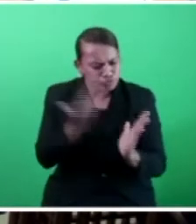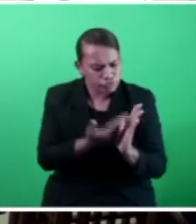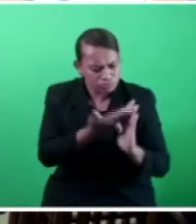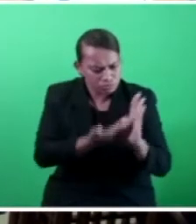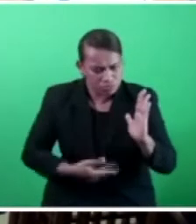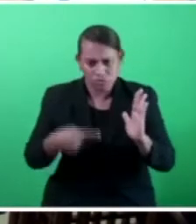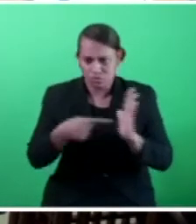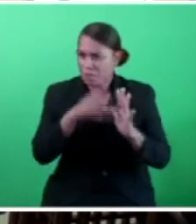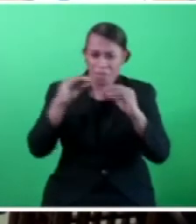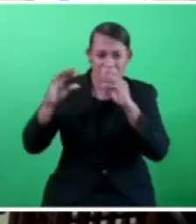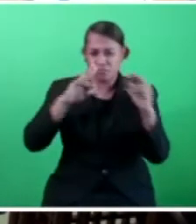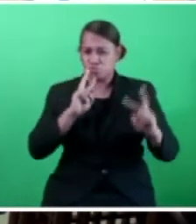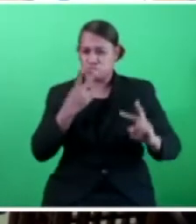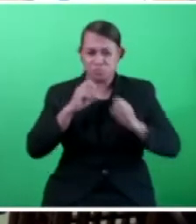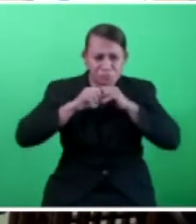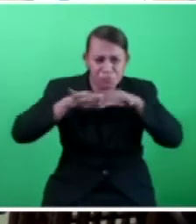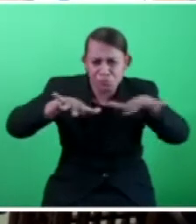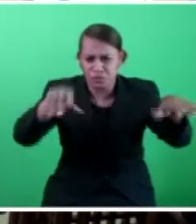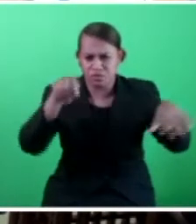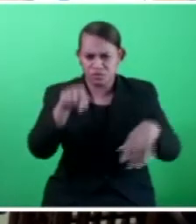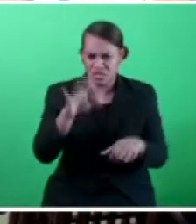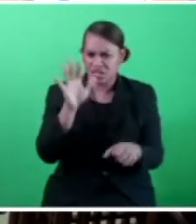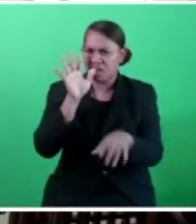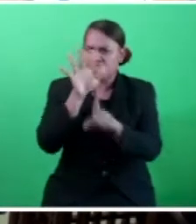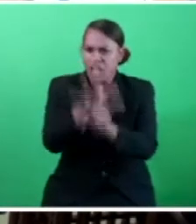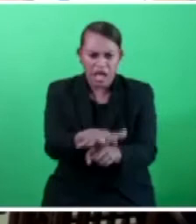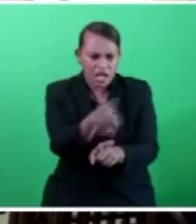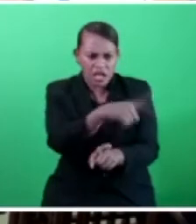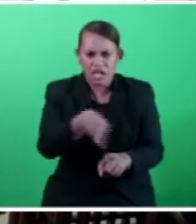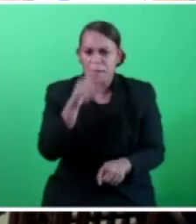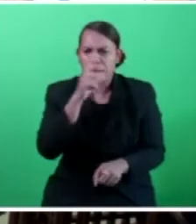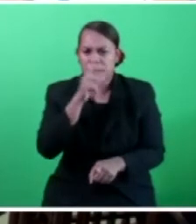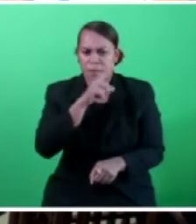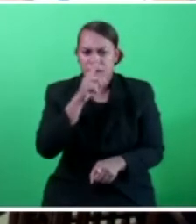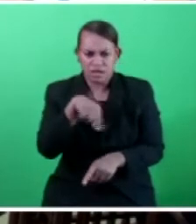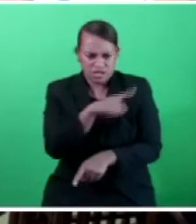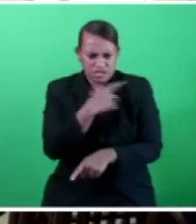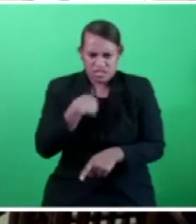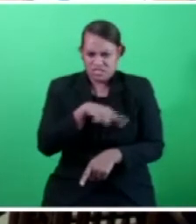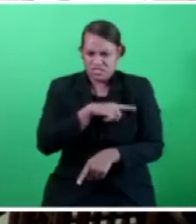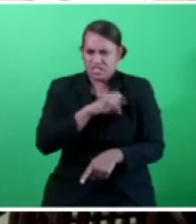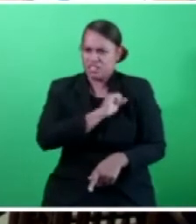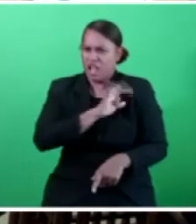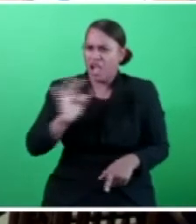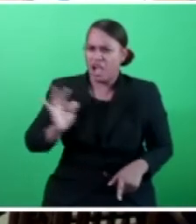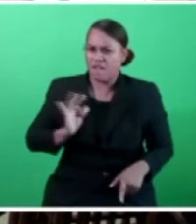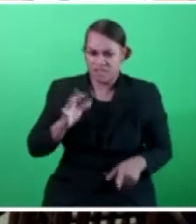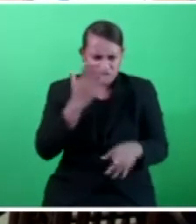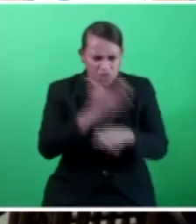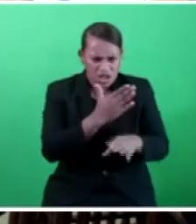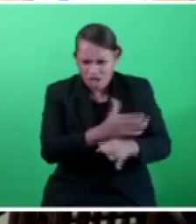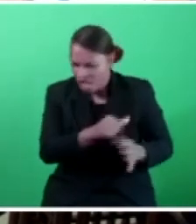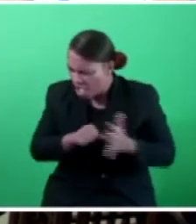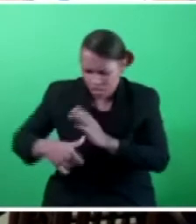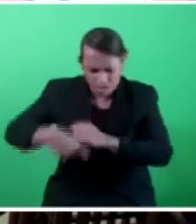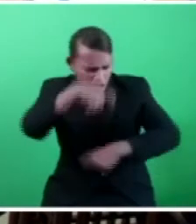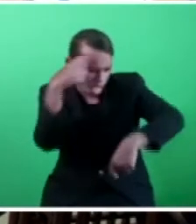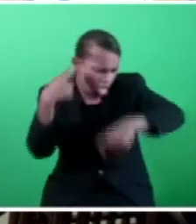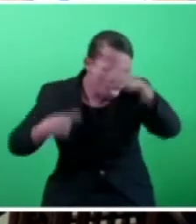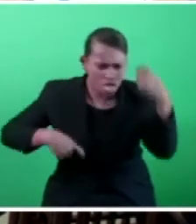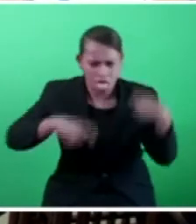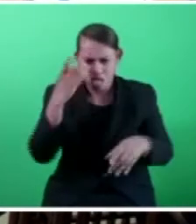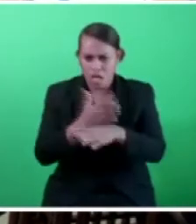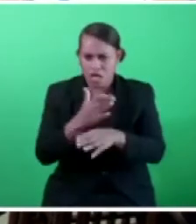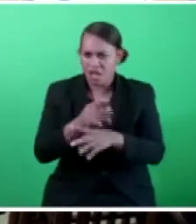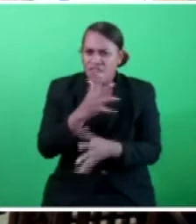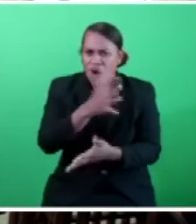of our ministry, of people who are your colleagues, your friends from school, those who are your cousins, your